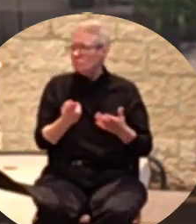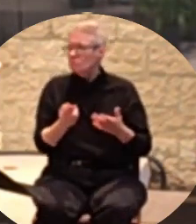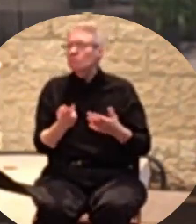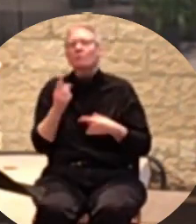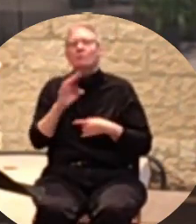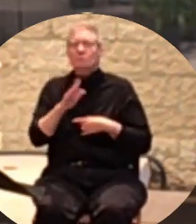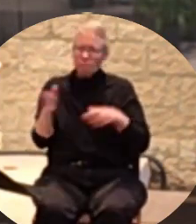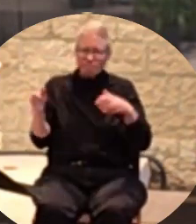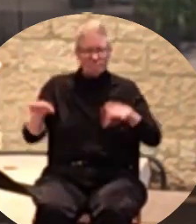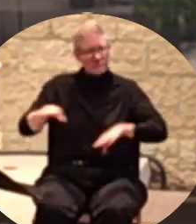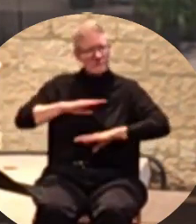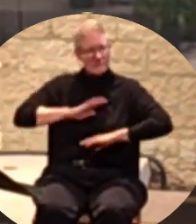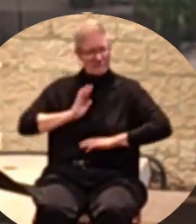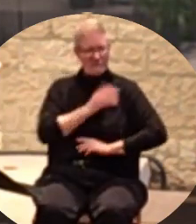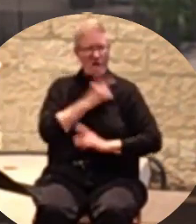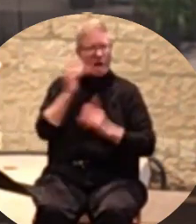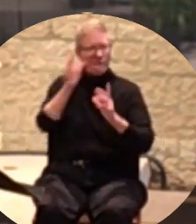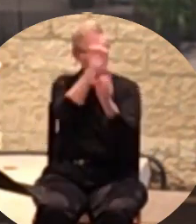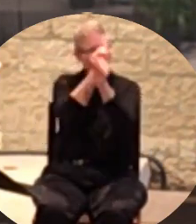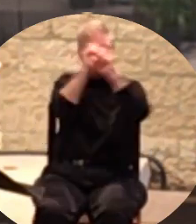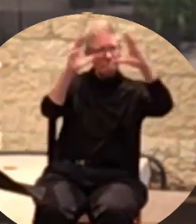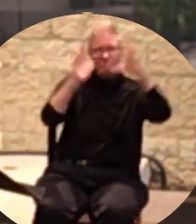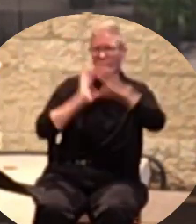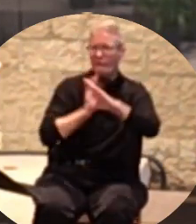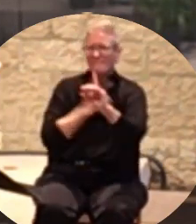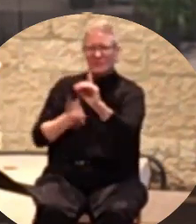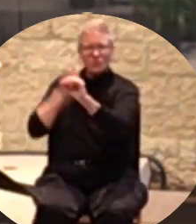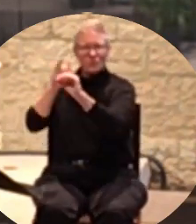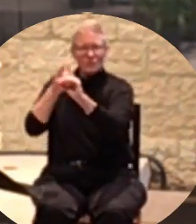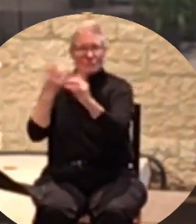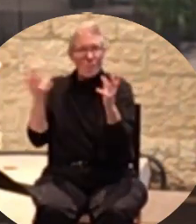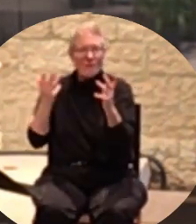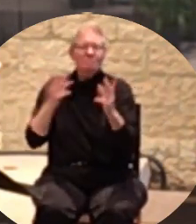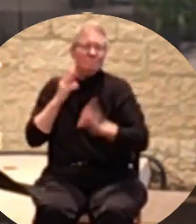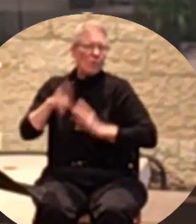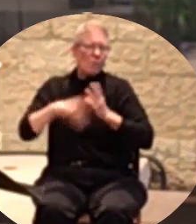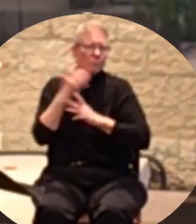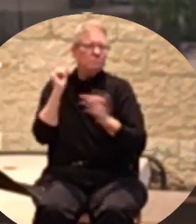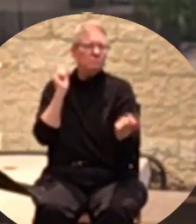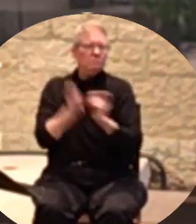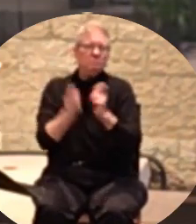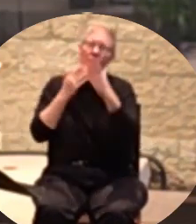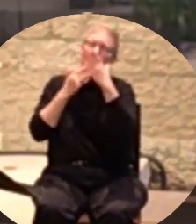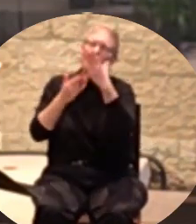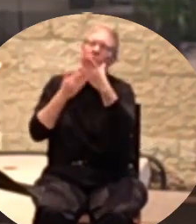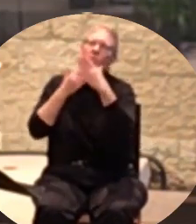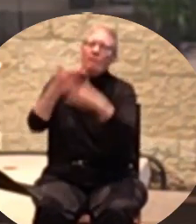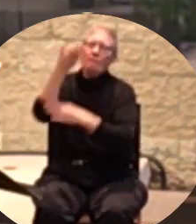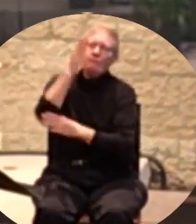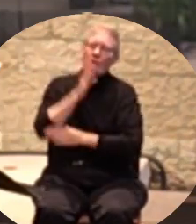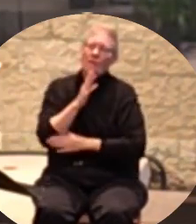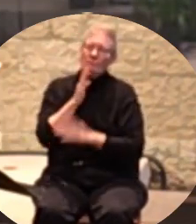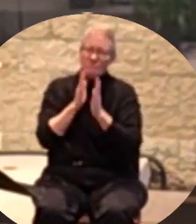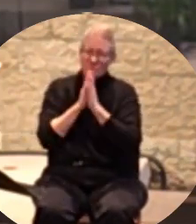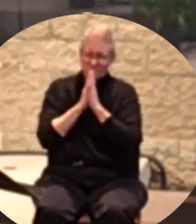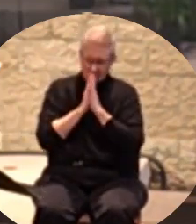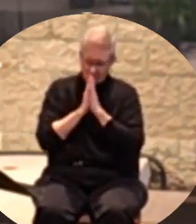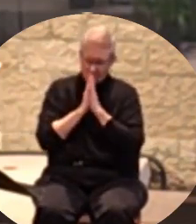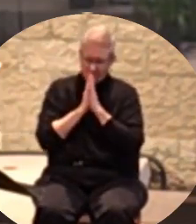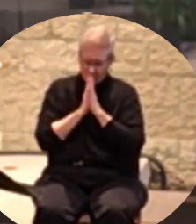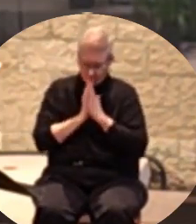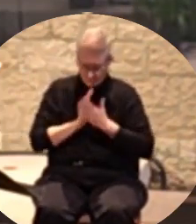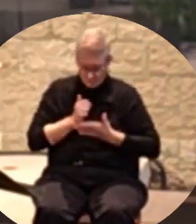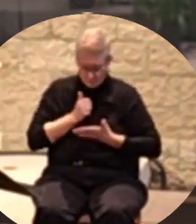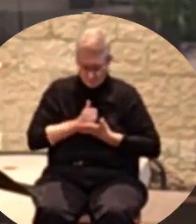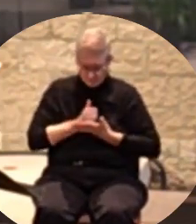mission of a transformed world. Thank you. Thank you, God. And so it is, and so we let